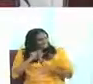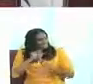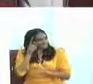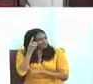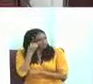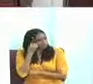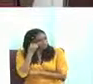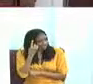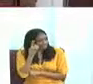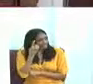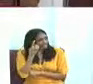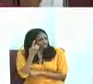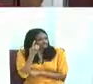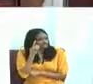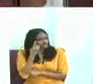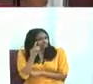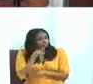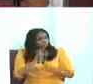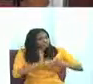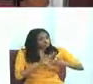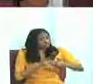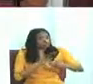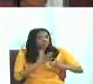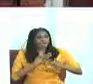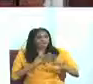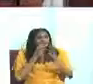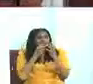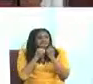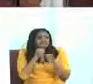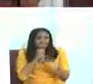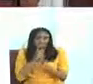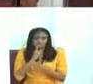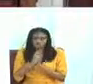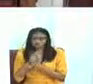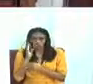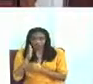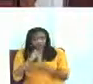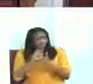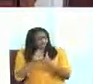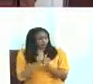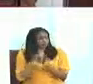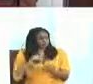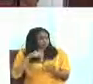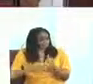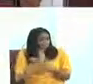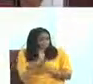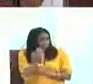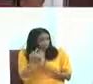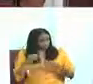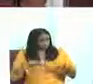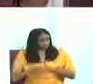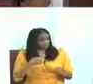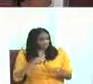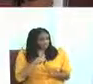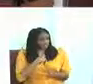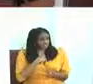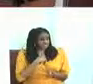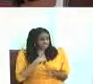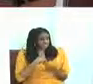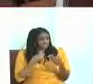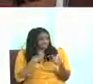The song that my dear sisters are going to share with me this morning as we consecrate communion, you've heard